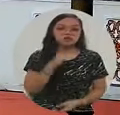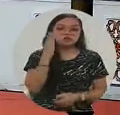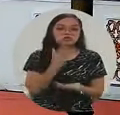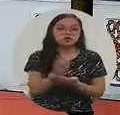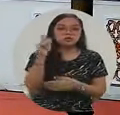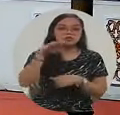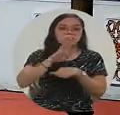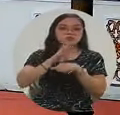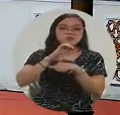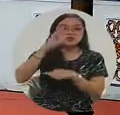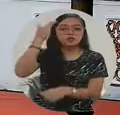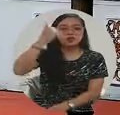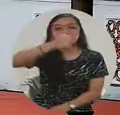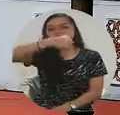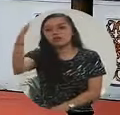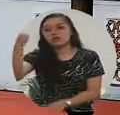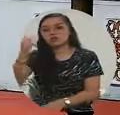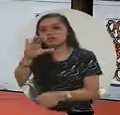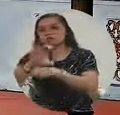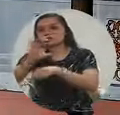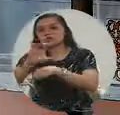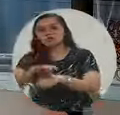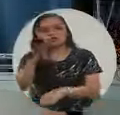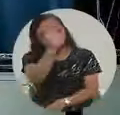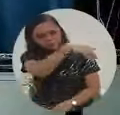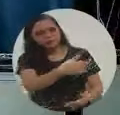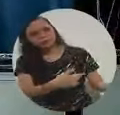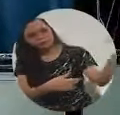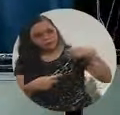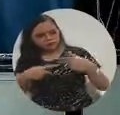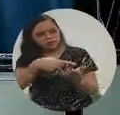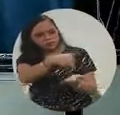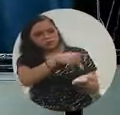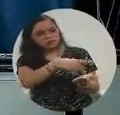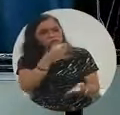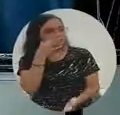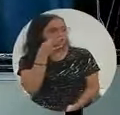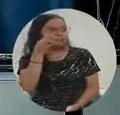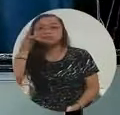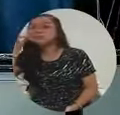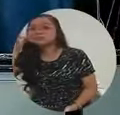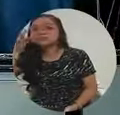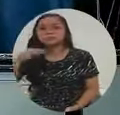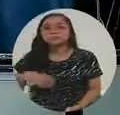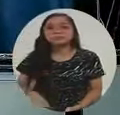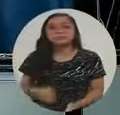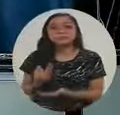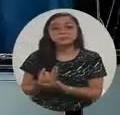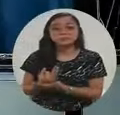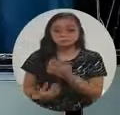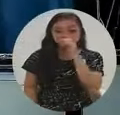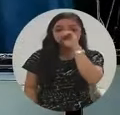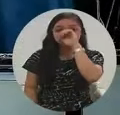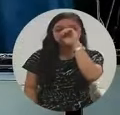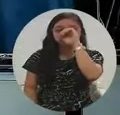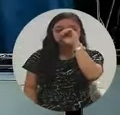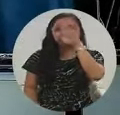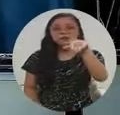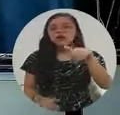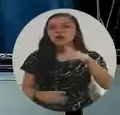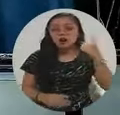have a family, or you have a business, or something like that, there will be competing influences to stop you from